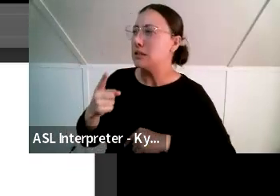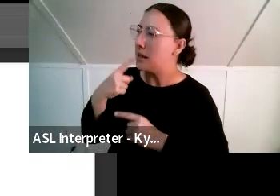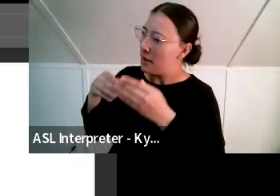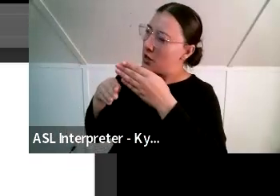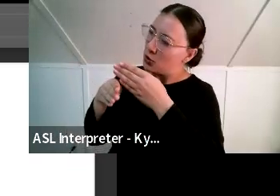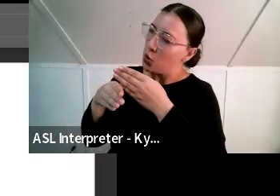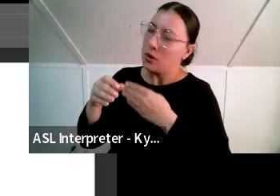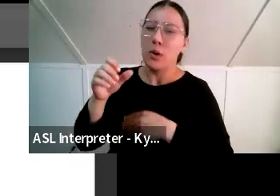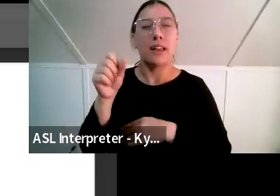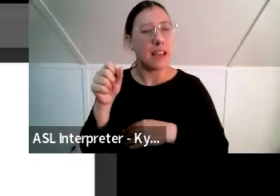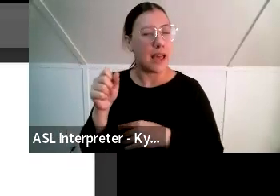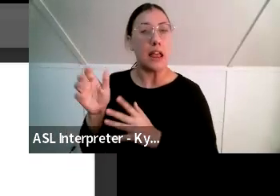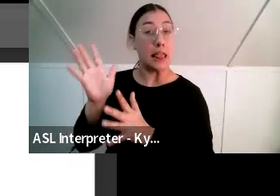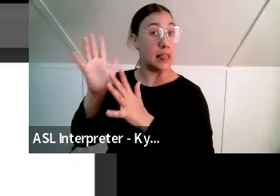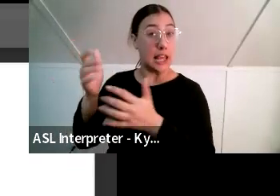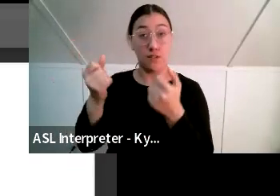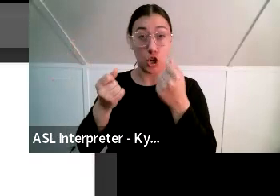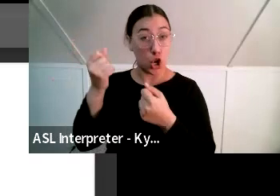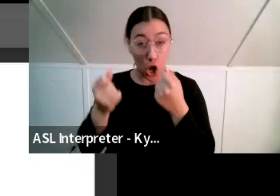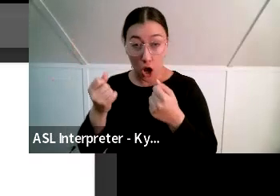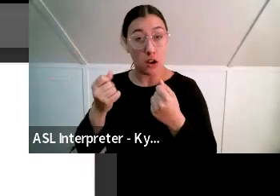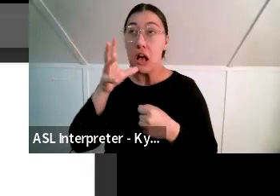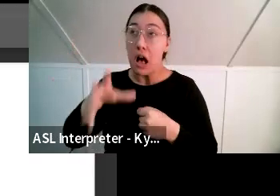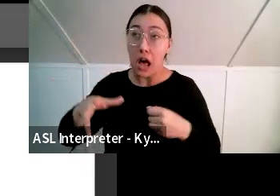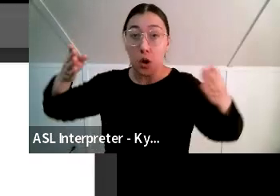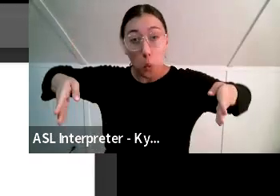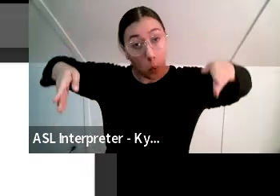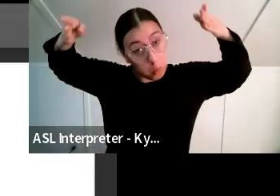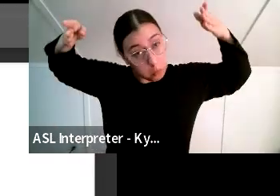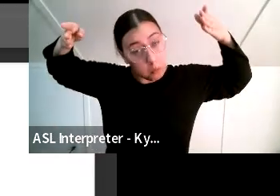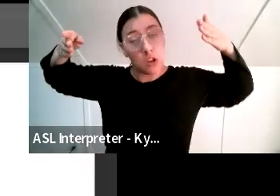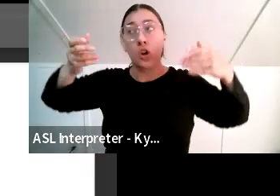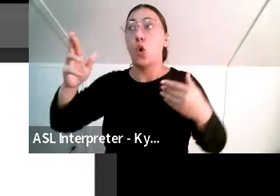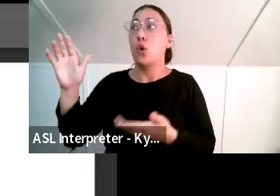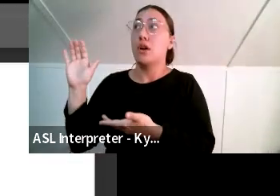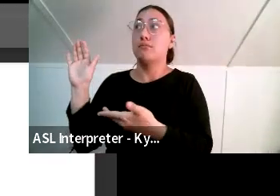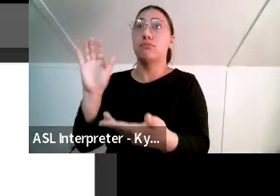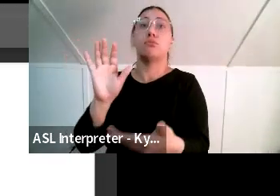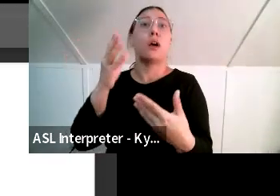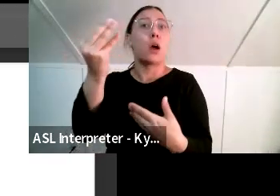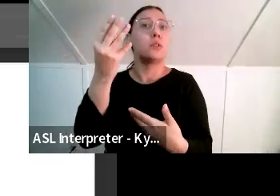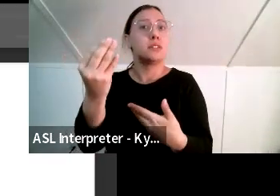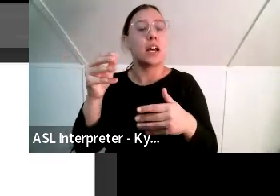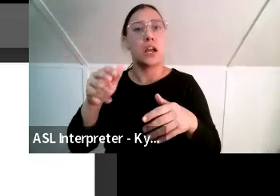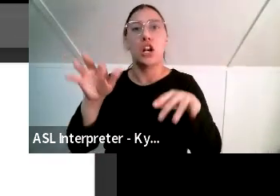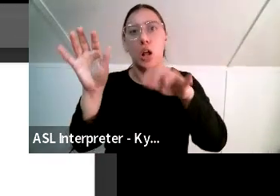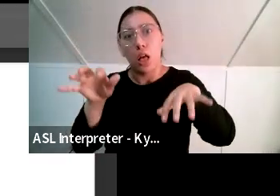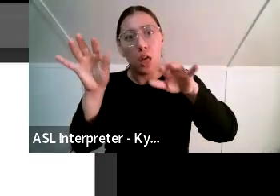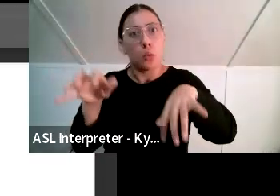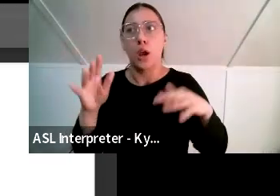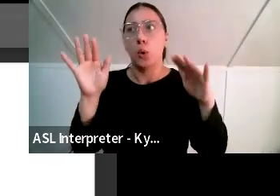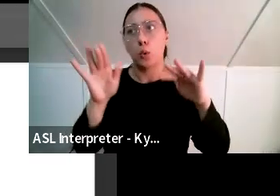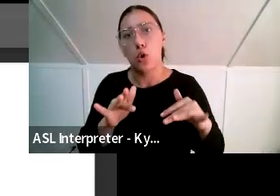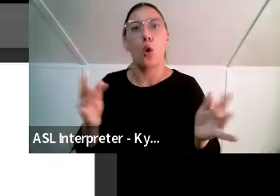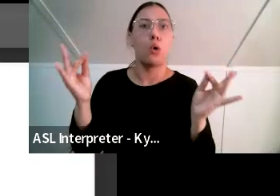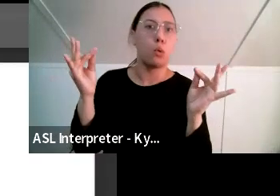windows up. You also wouldn't want to take it outside if it was, in a humid environment, and then take